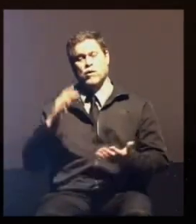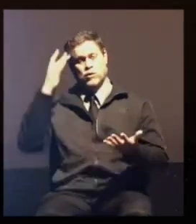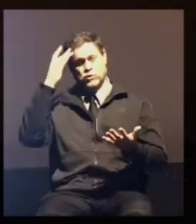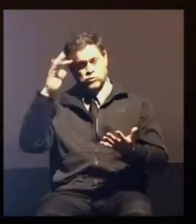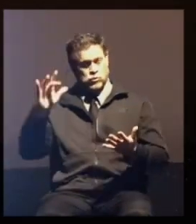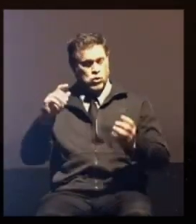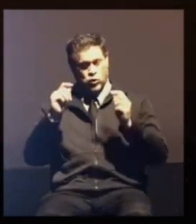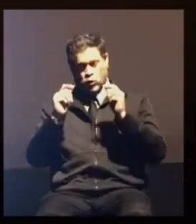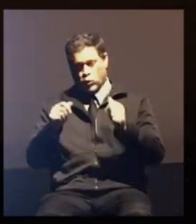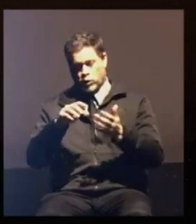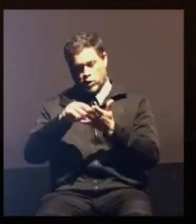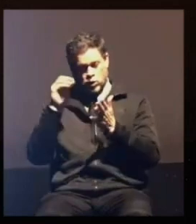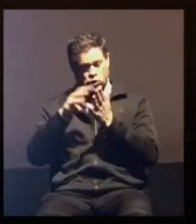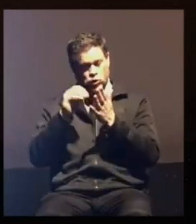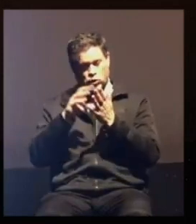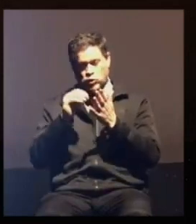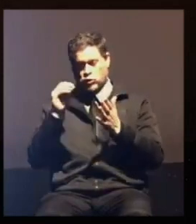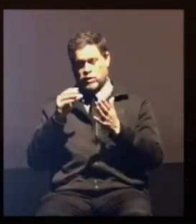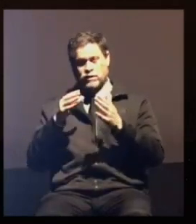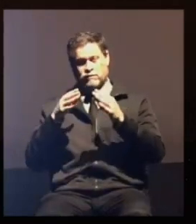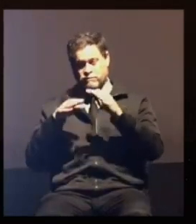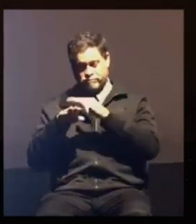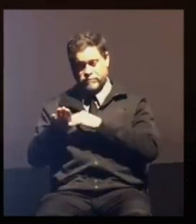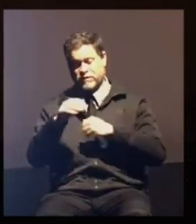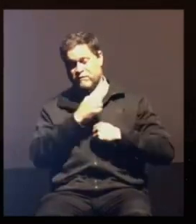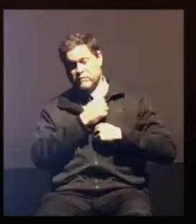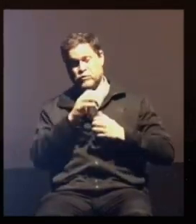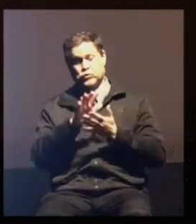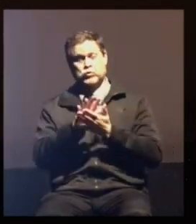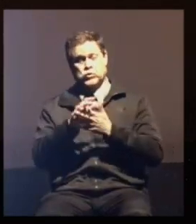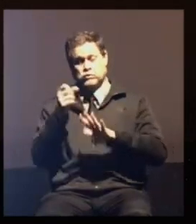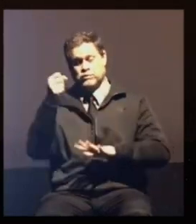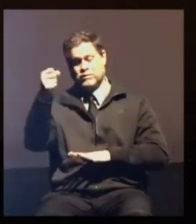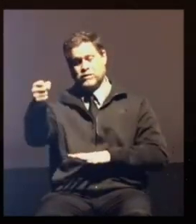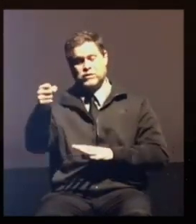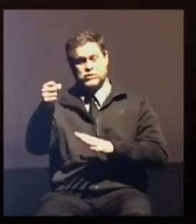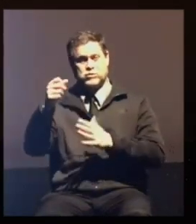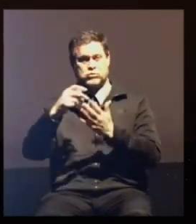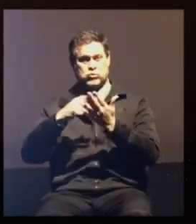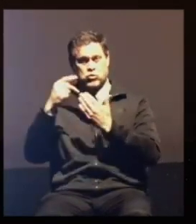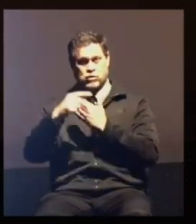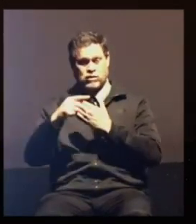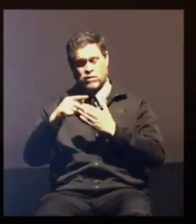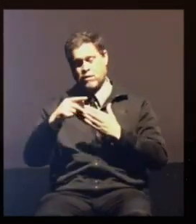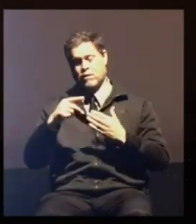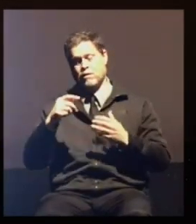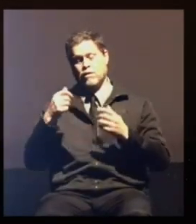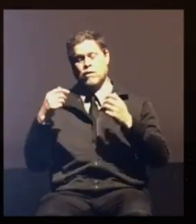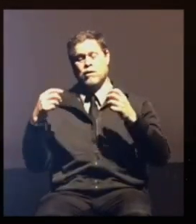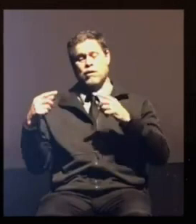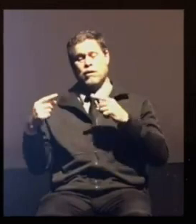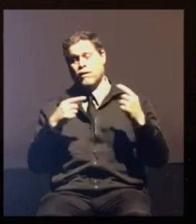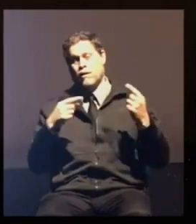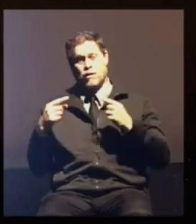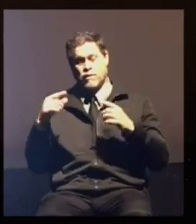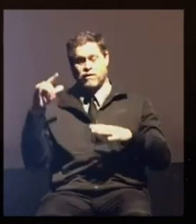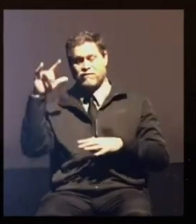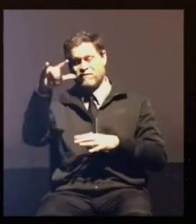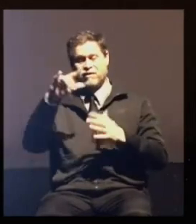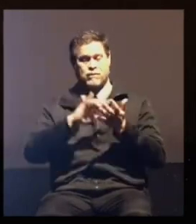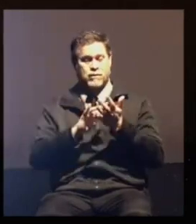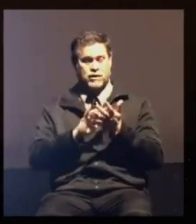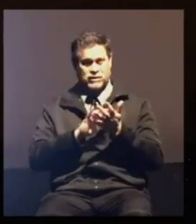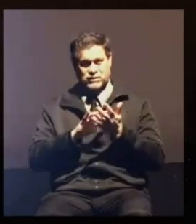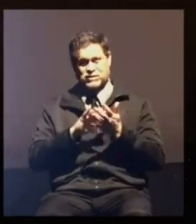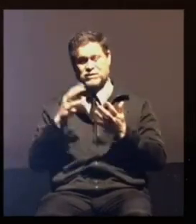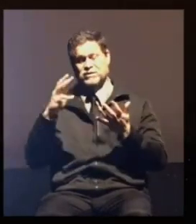quick learner, and after infantry school, he was placed in a program to be a combat flight medic. 16 weeks of